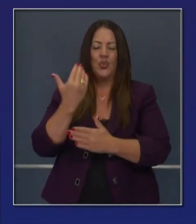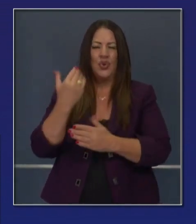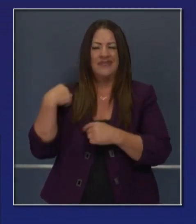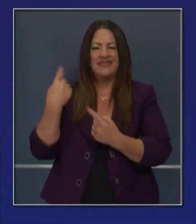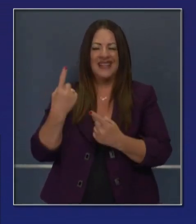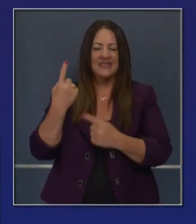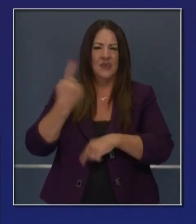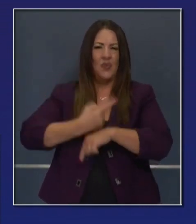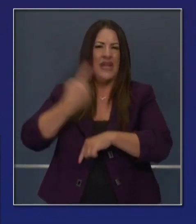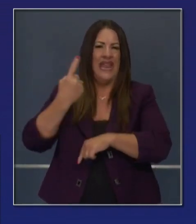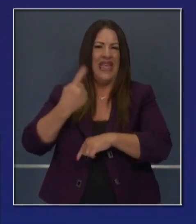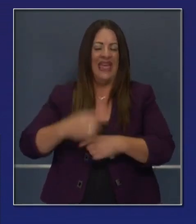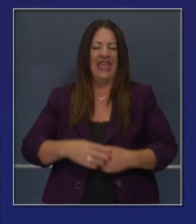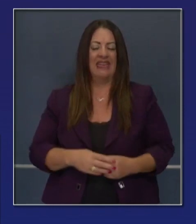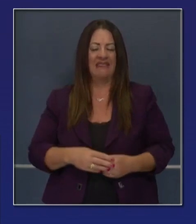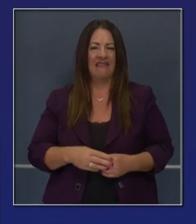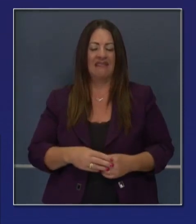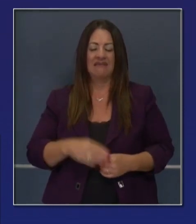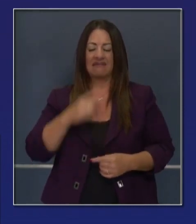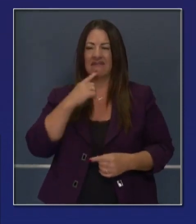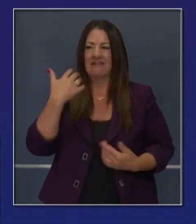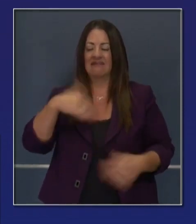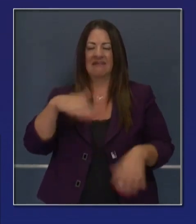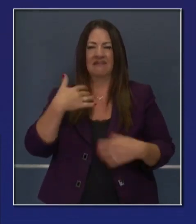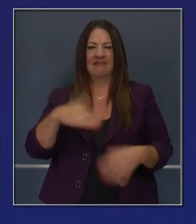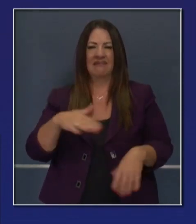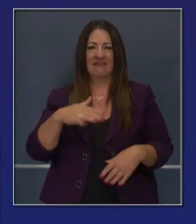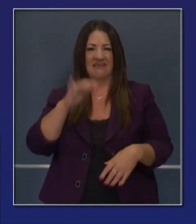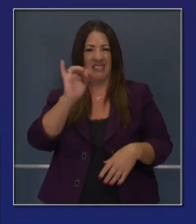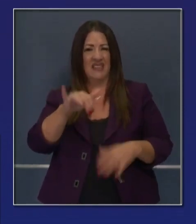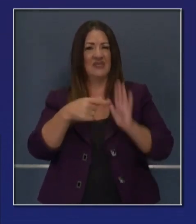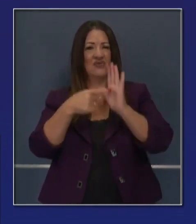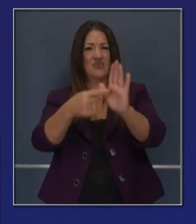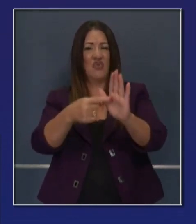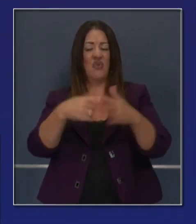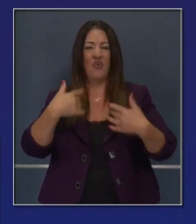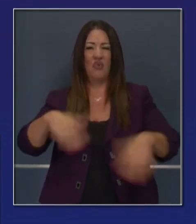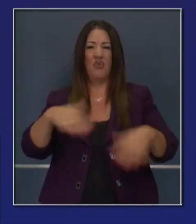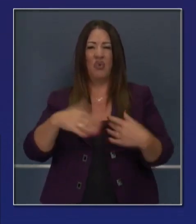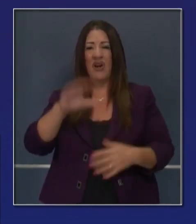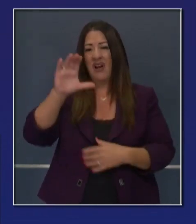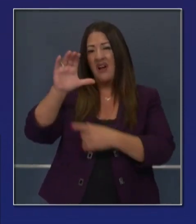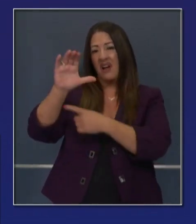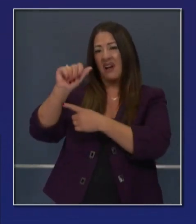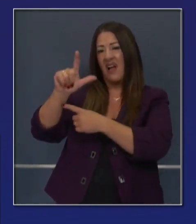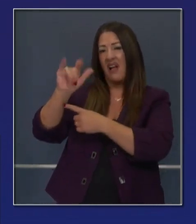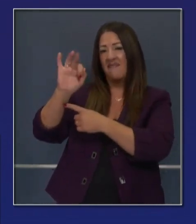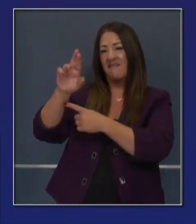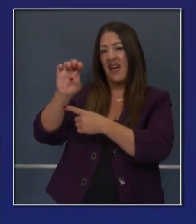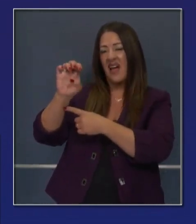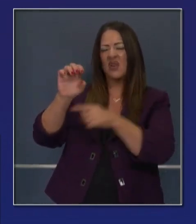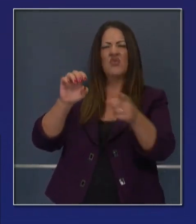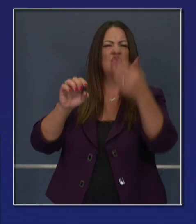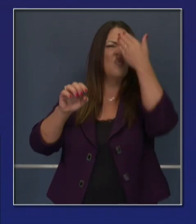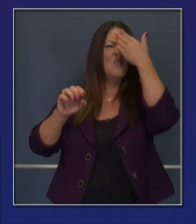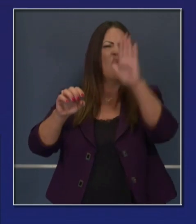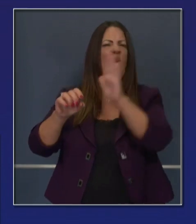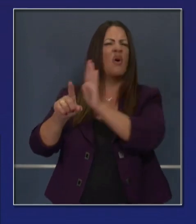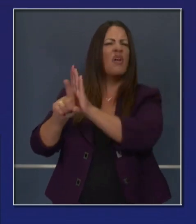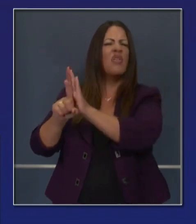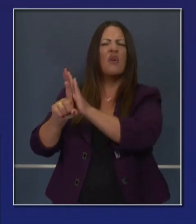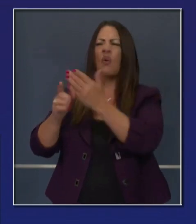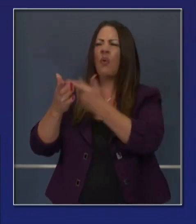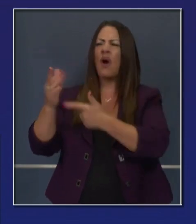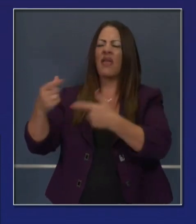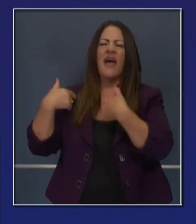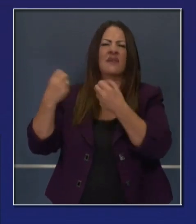24 hours. It's an extraordinary testament to CAL FIRE that you don't know about most of those. They suppressed the